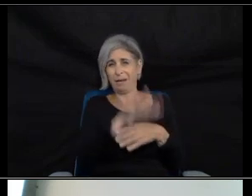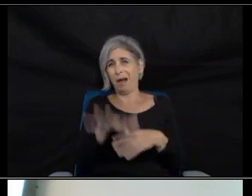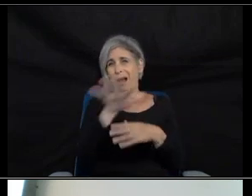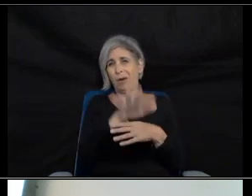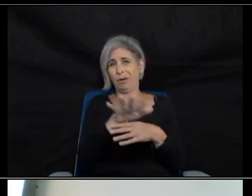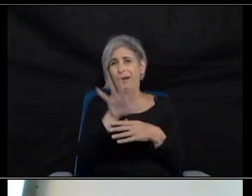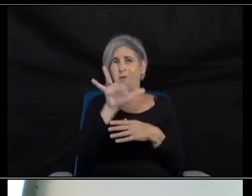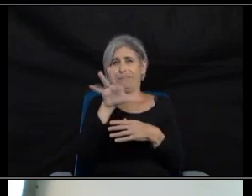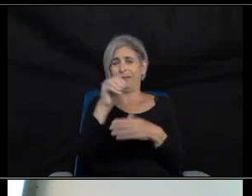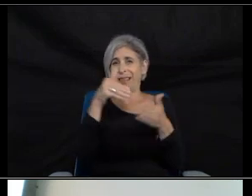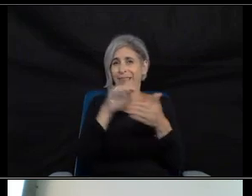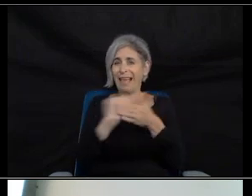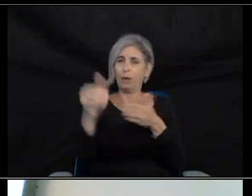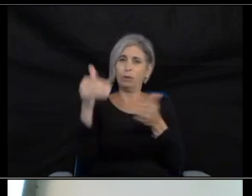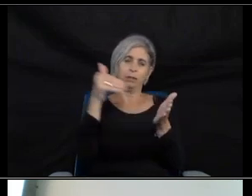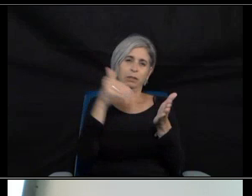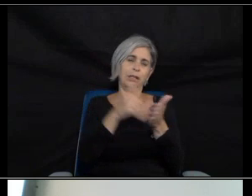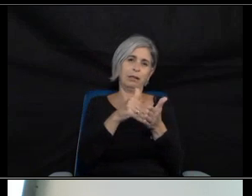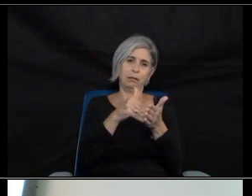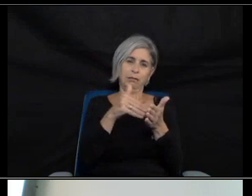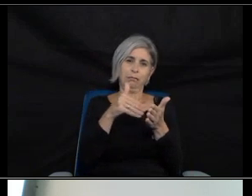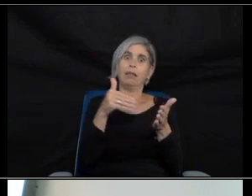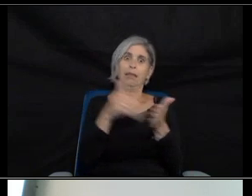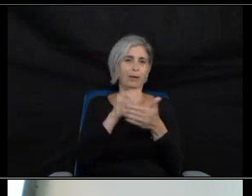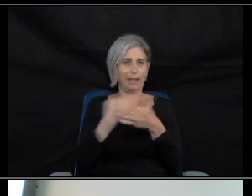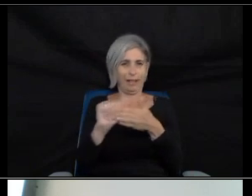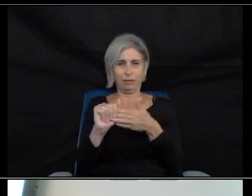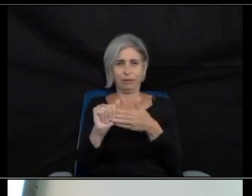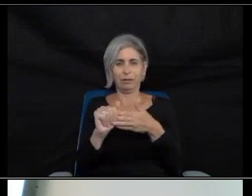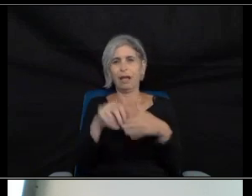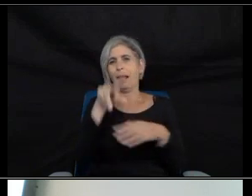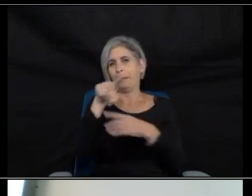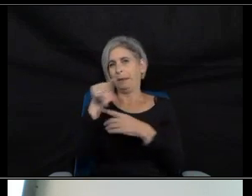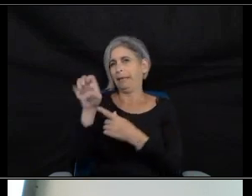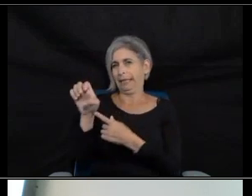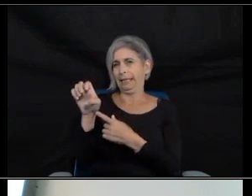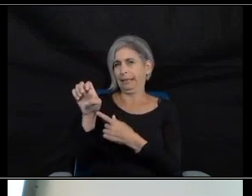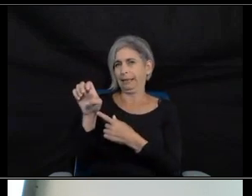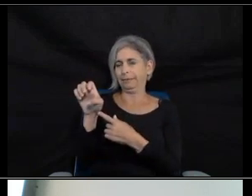approximately $50,000 on personal protective equipment,